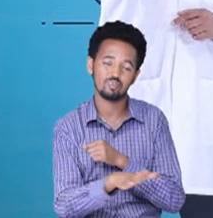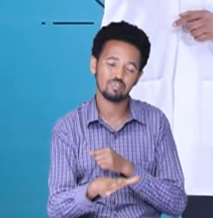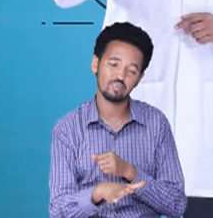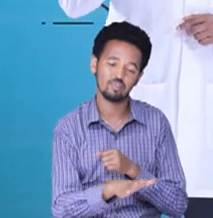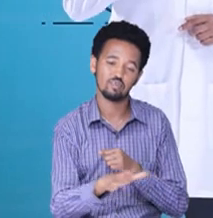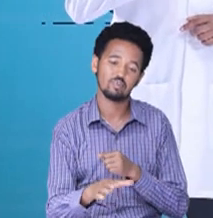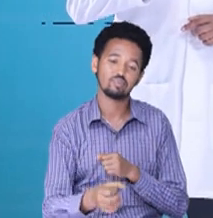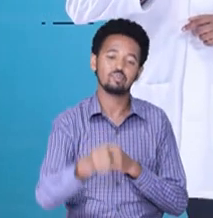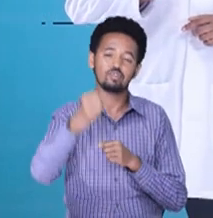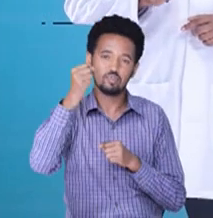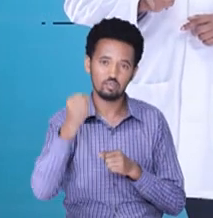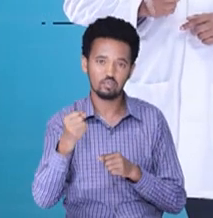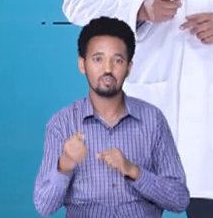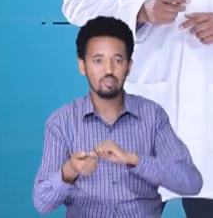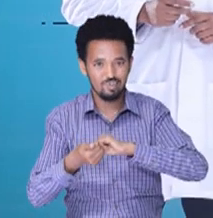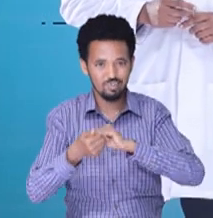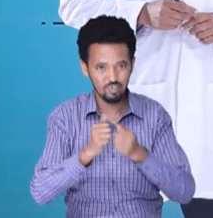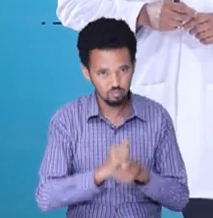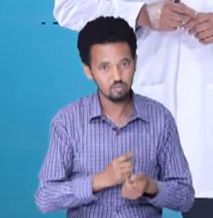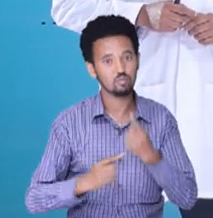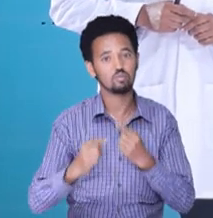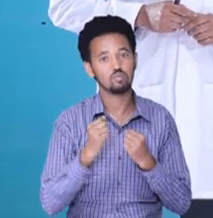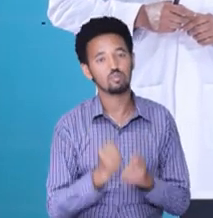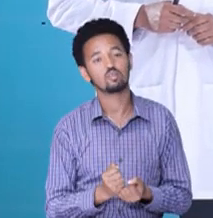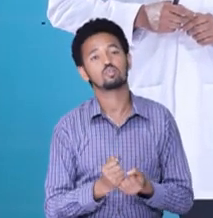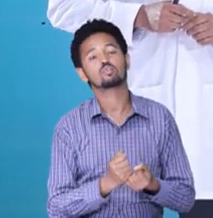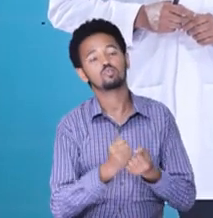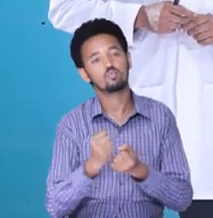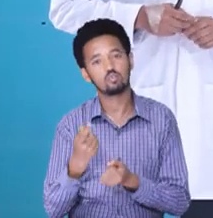the involvement of France in the American